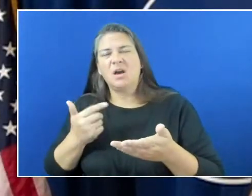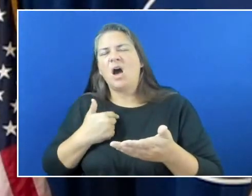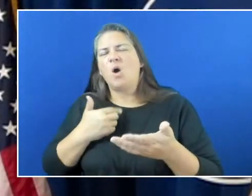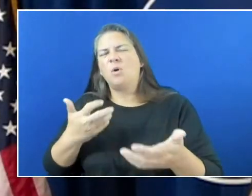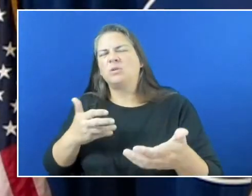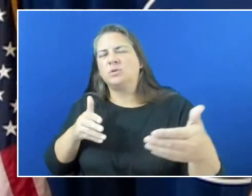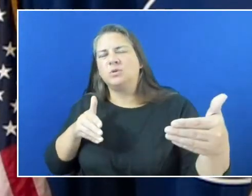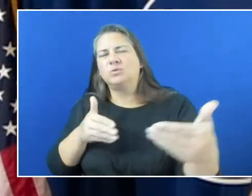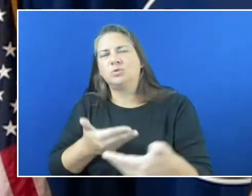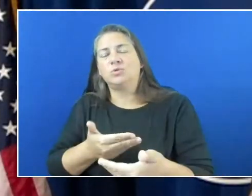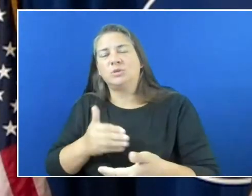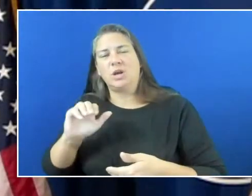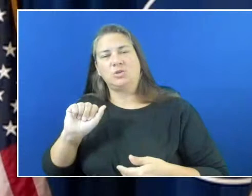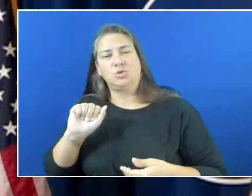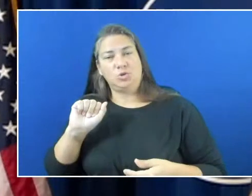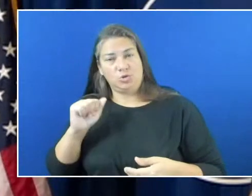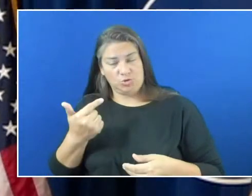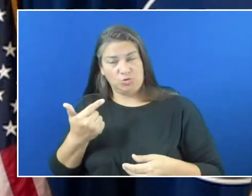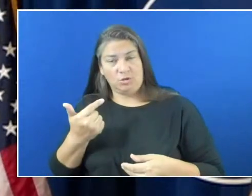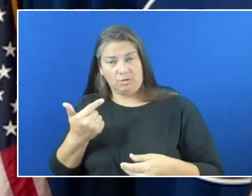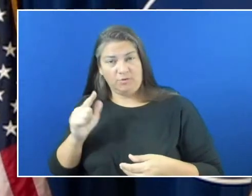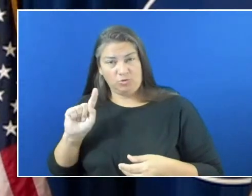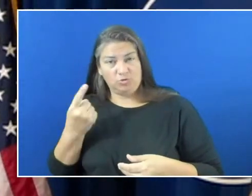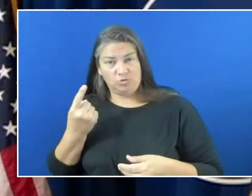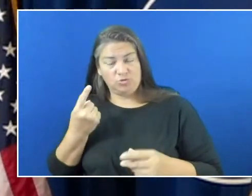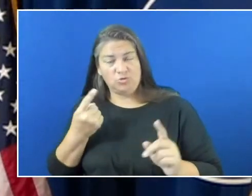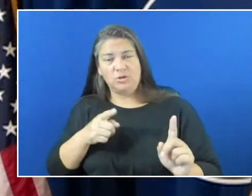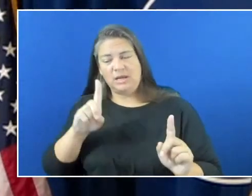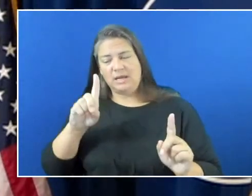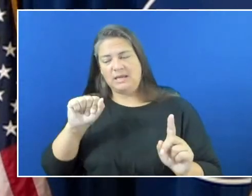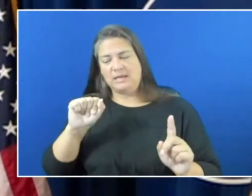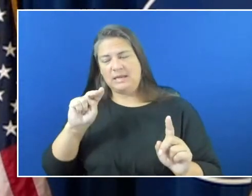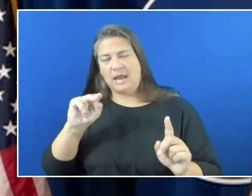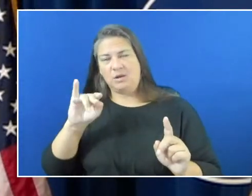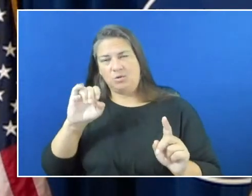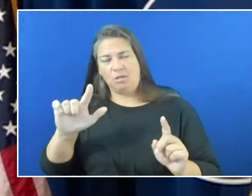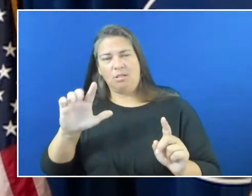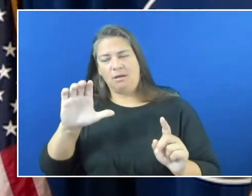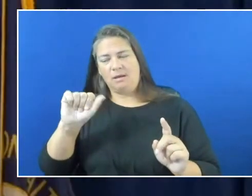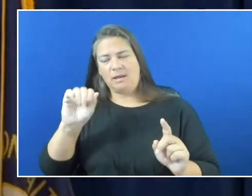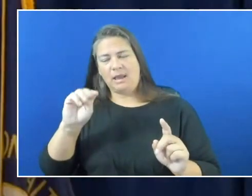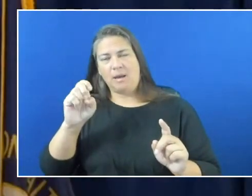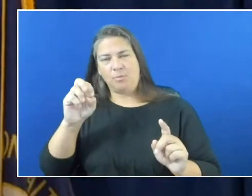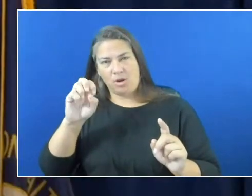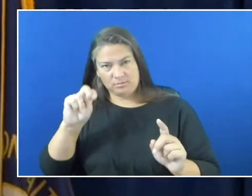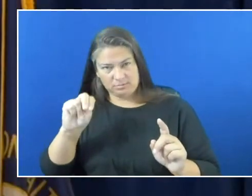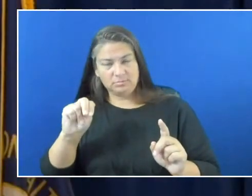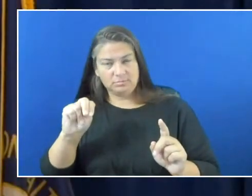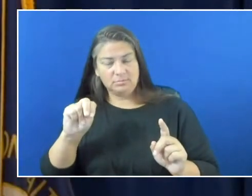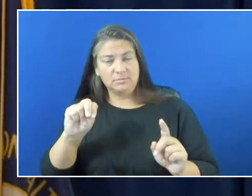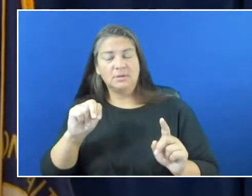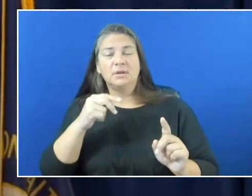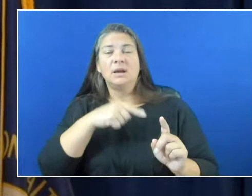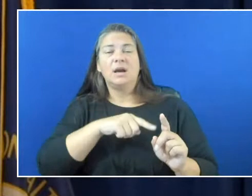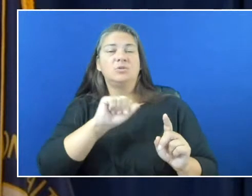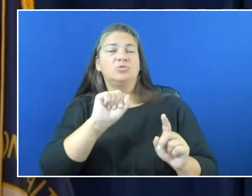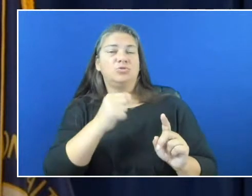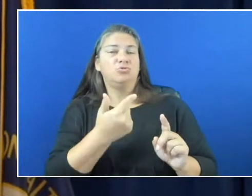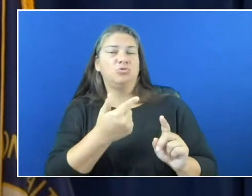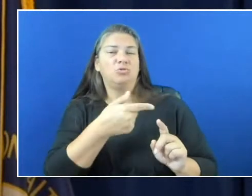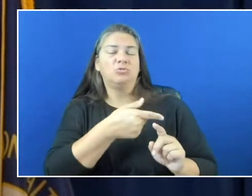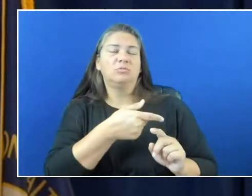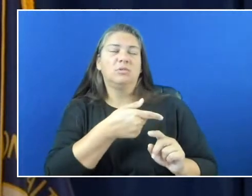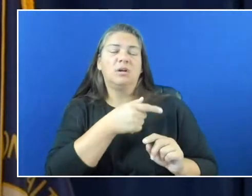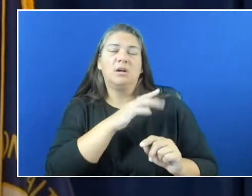Attorney General, General Daniel Cameron. General Cameron and his office and